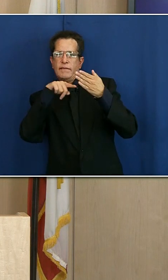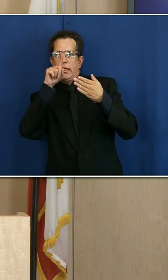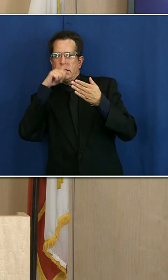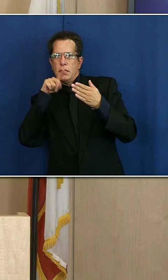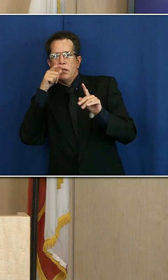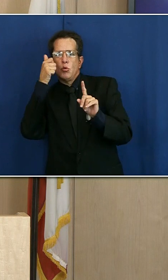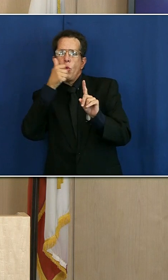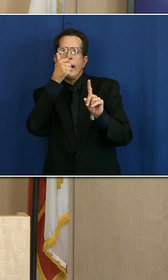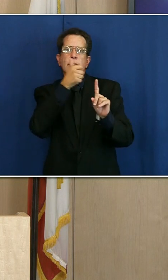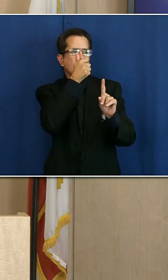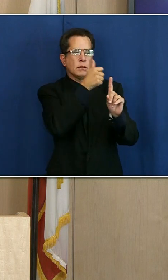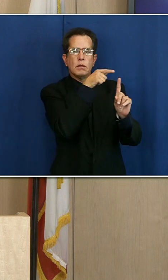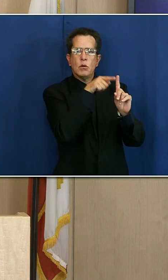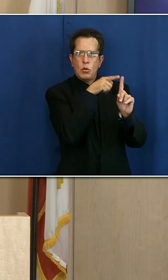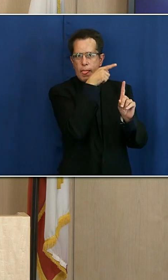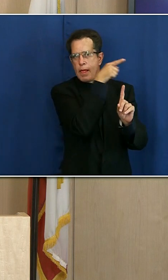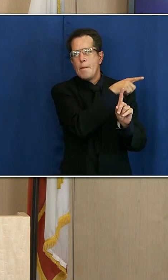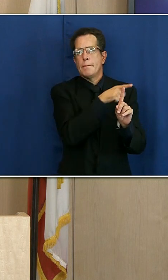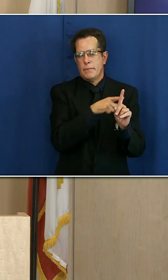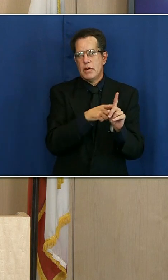contact tracing with